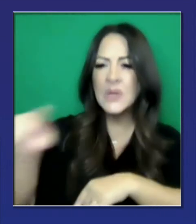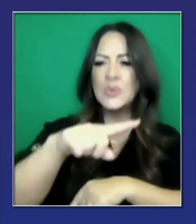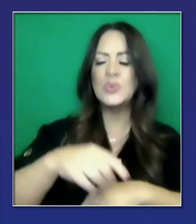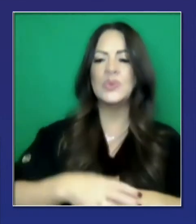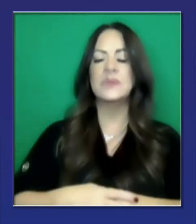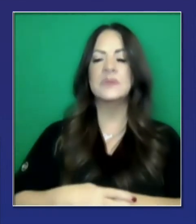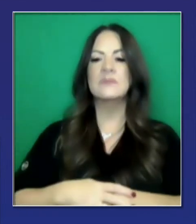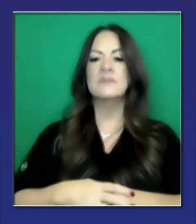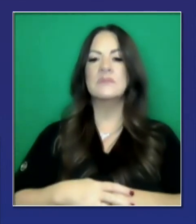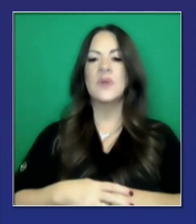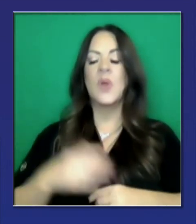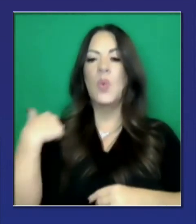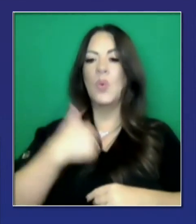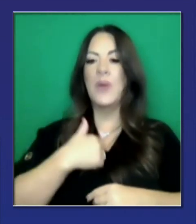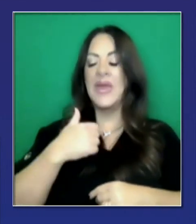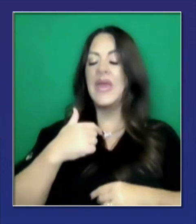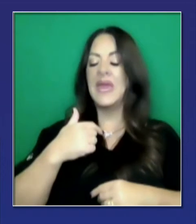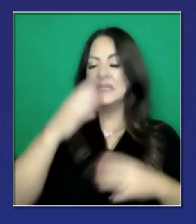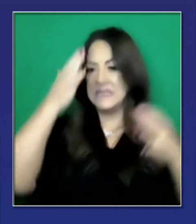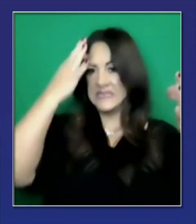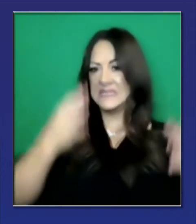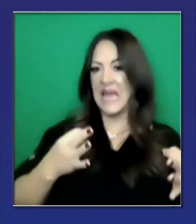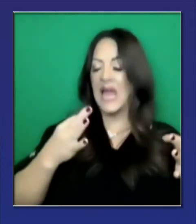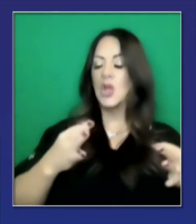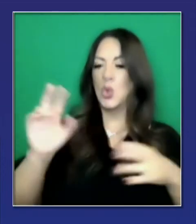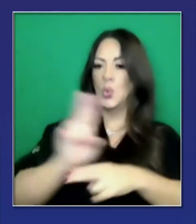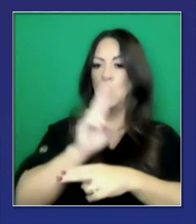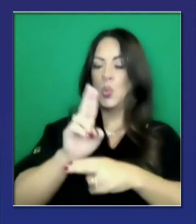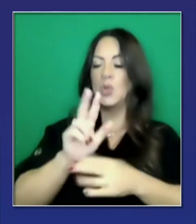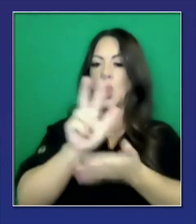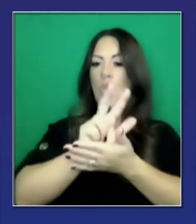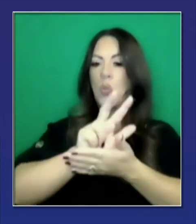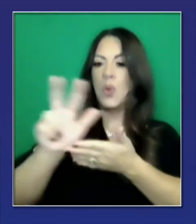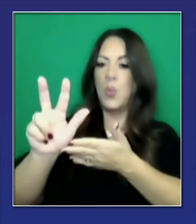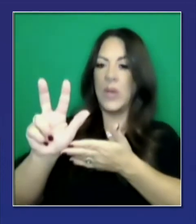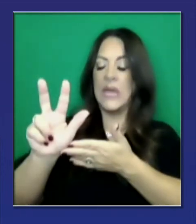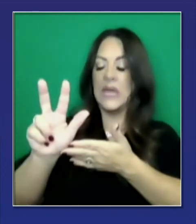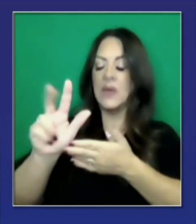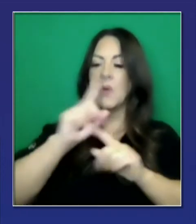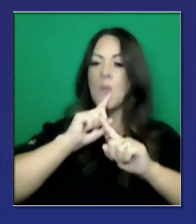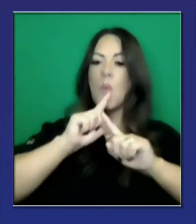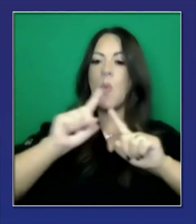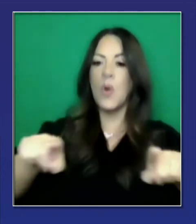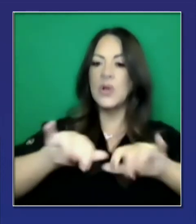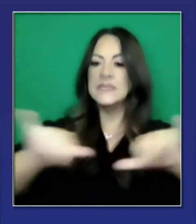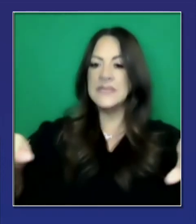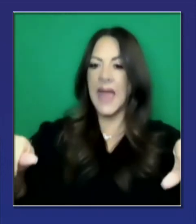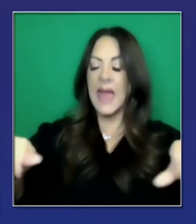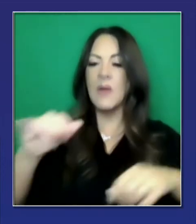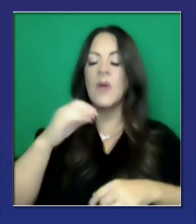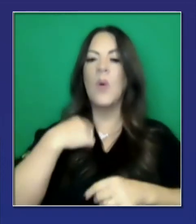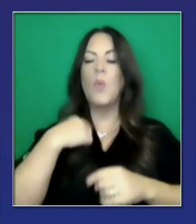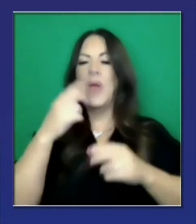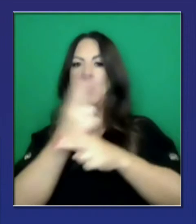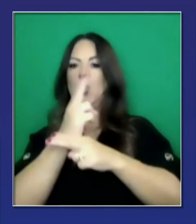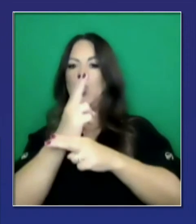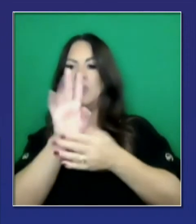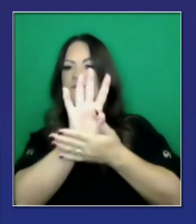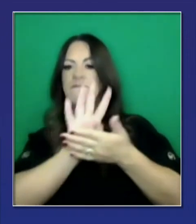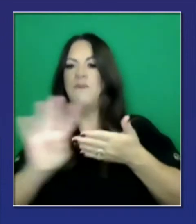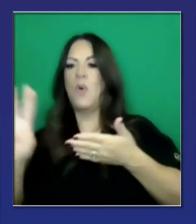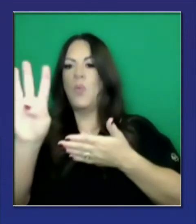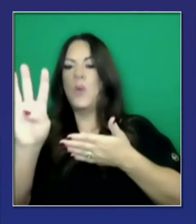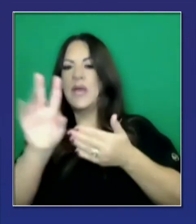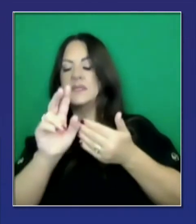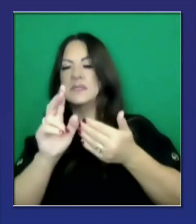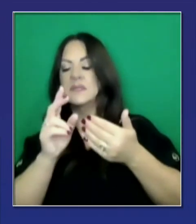we conceived of this framework, we are looking at projections 4 weeks out. We are looking at